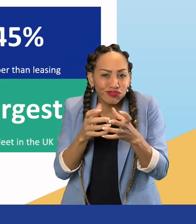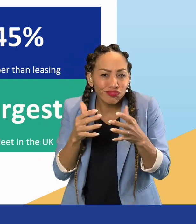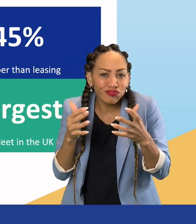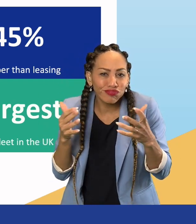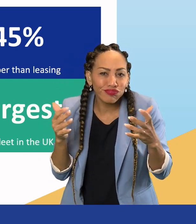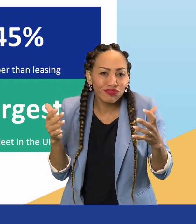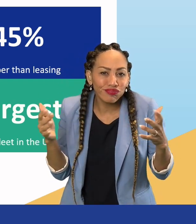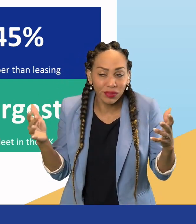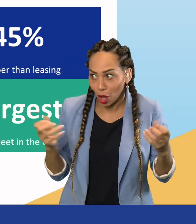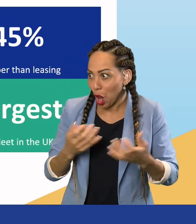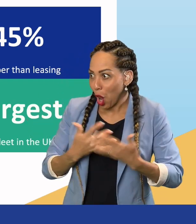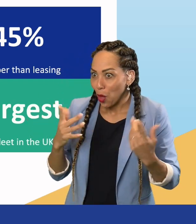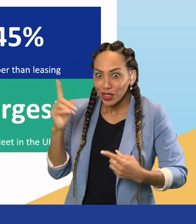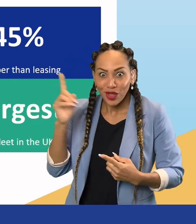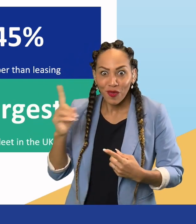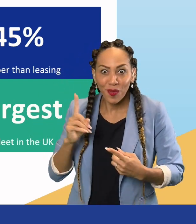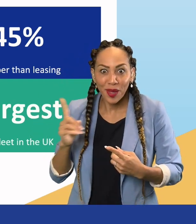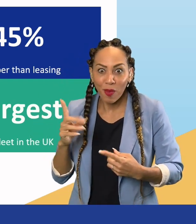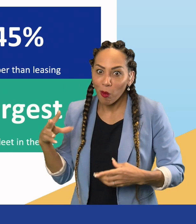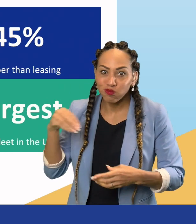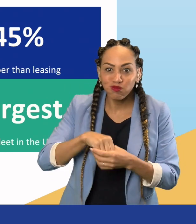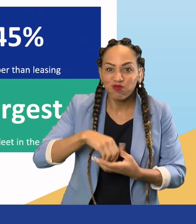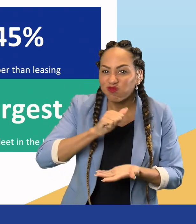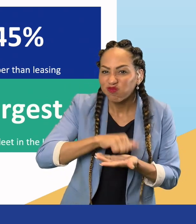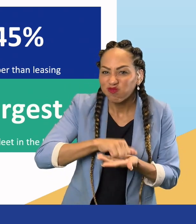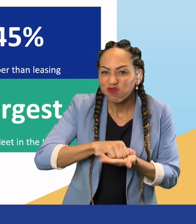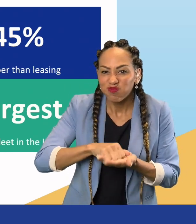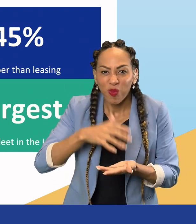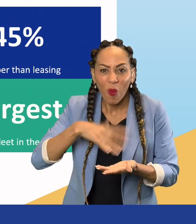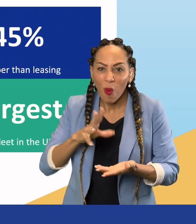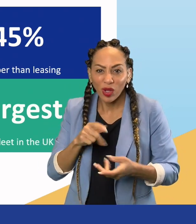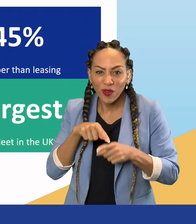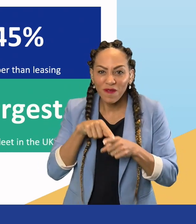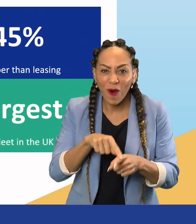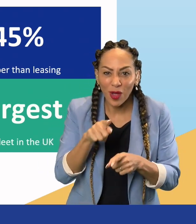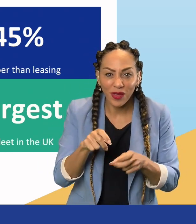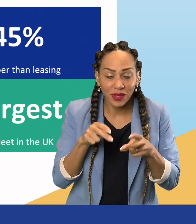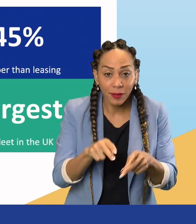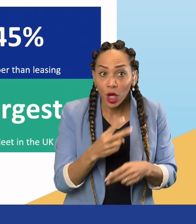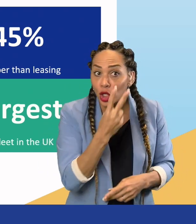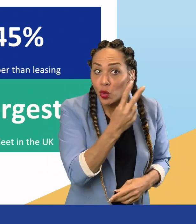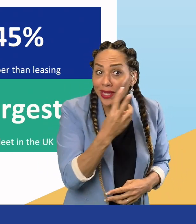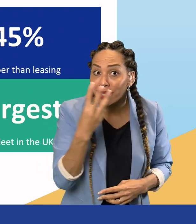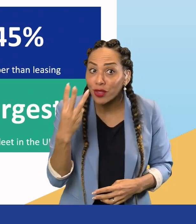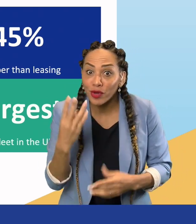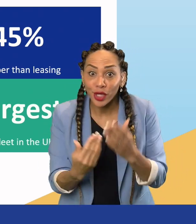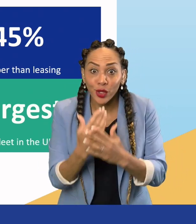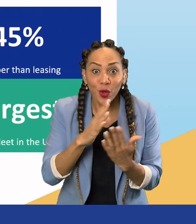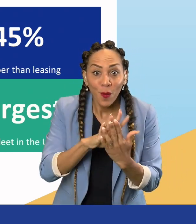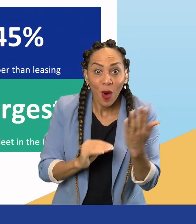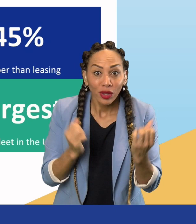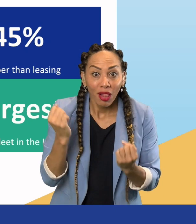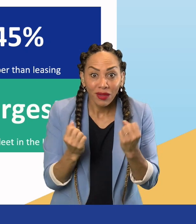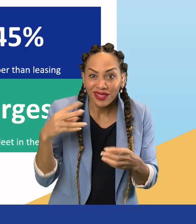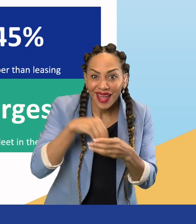making use of such a great leasing scheme. We've added 23 new models to the scheme this year. And on average,